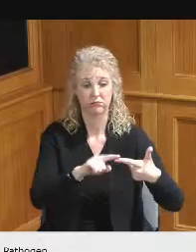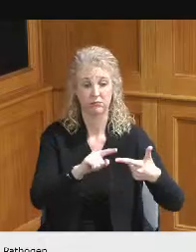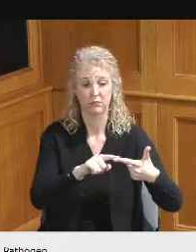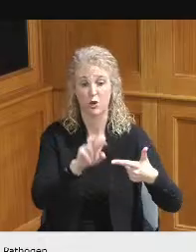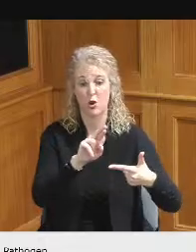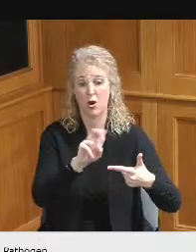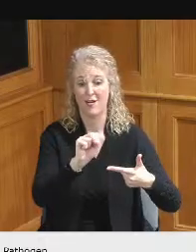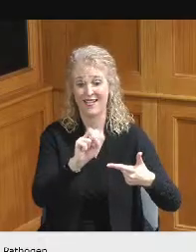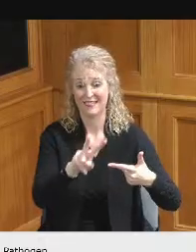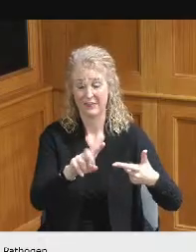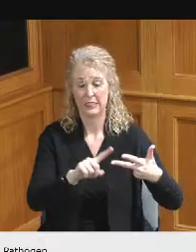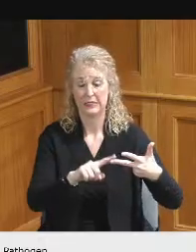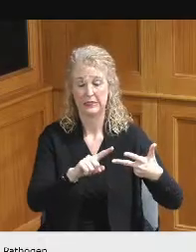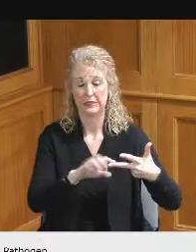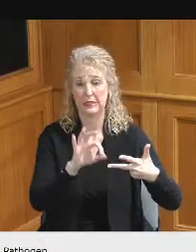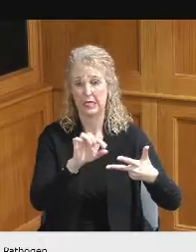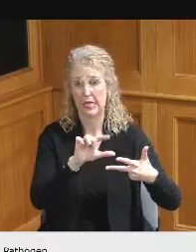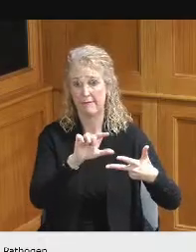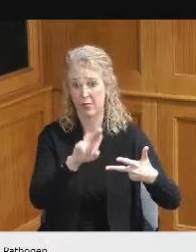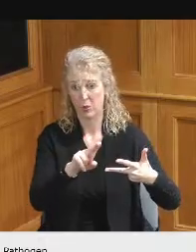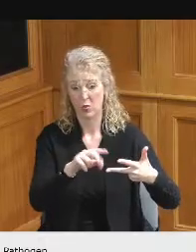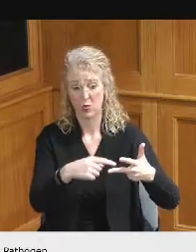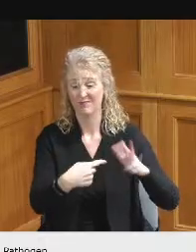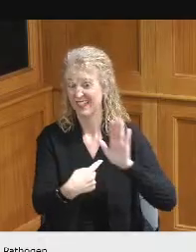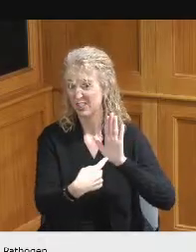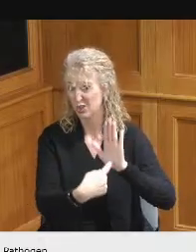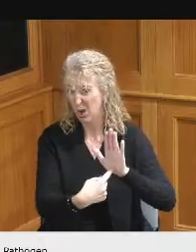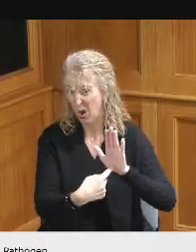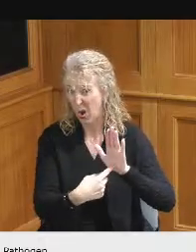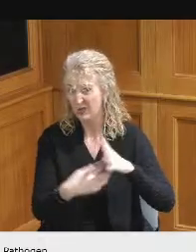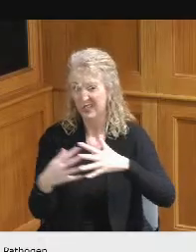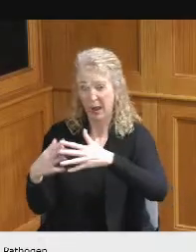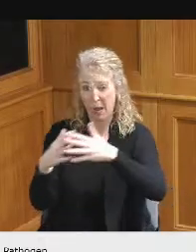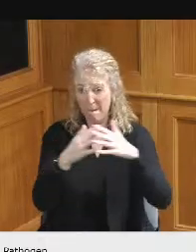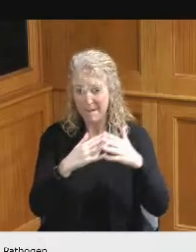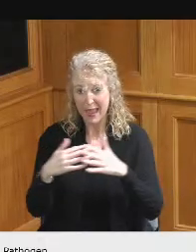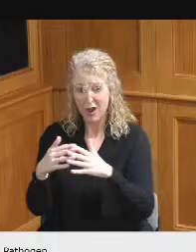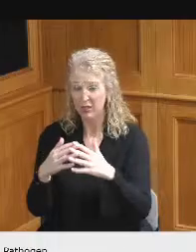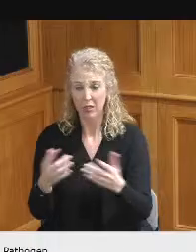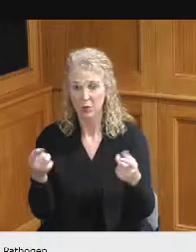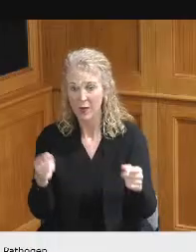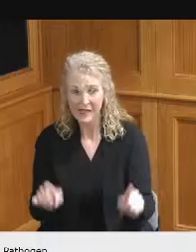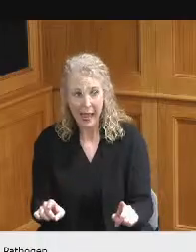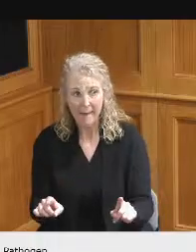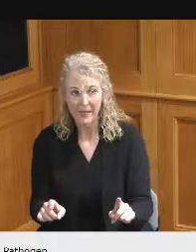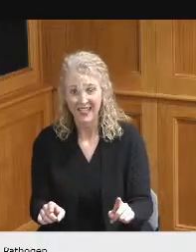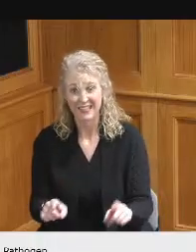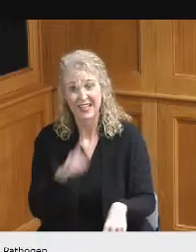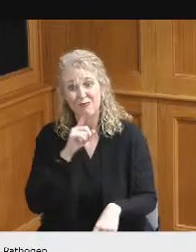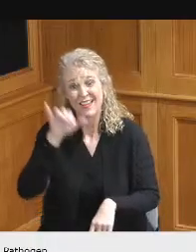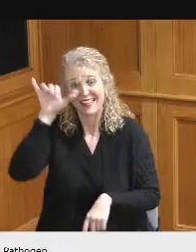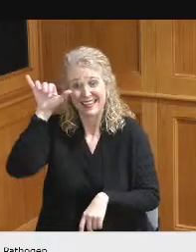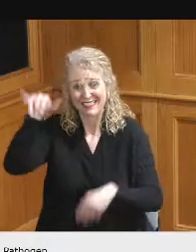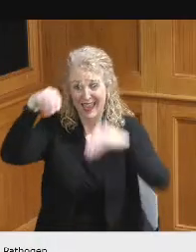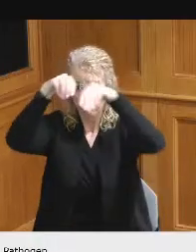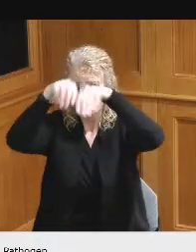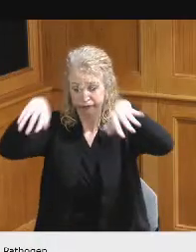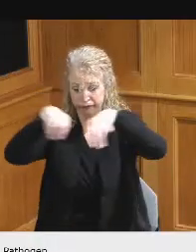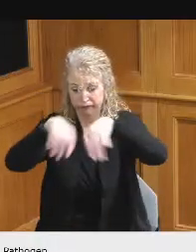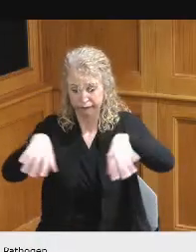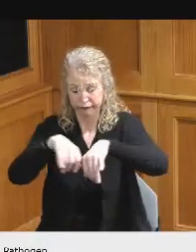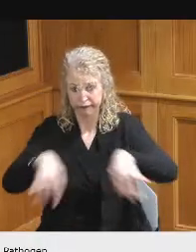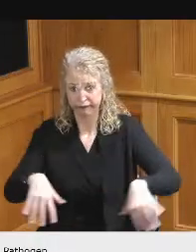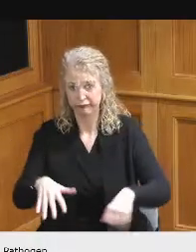this is important because this gives you an idea of what's going on at the national level, and that has implications for what's going on more